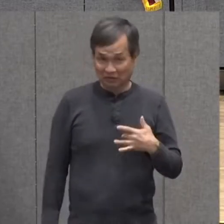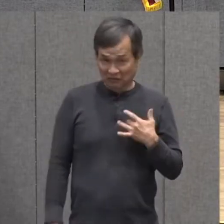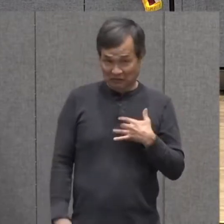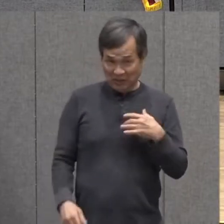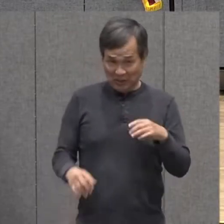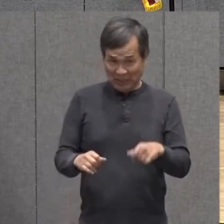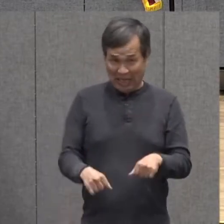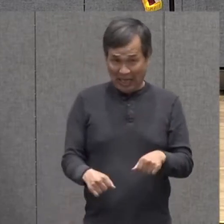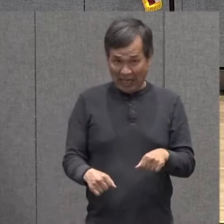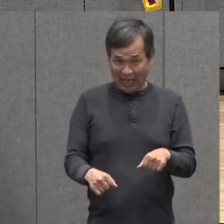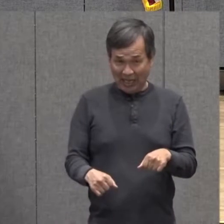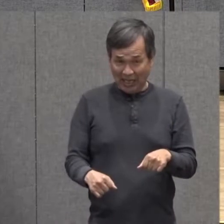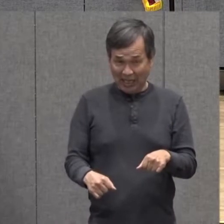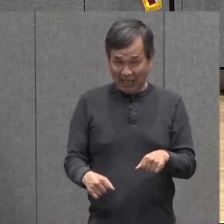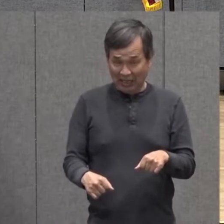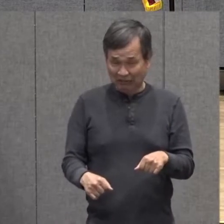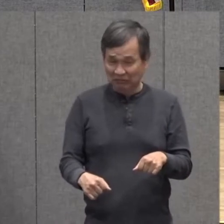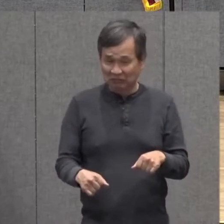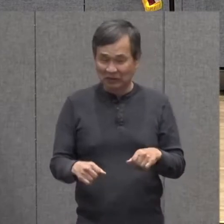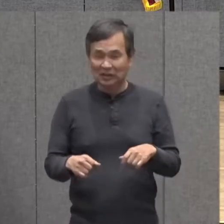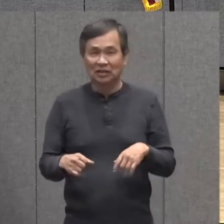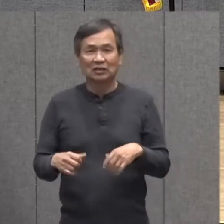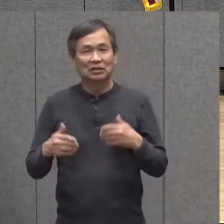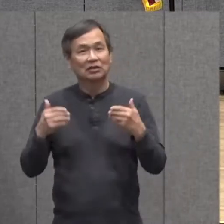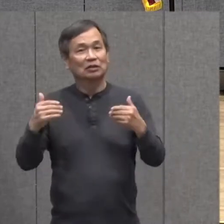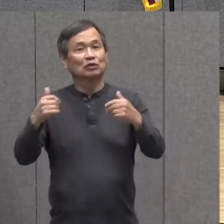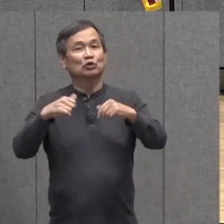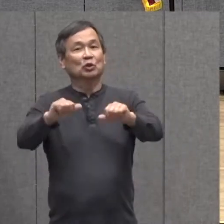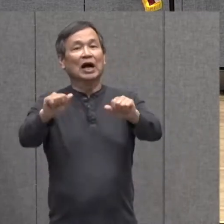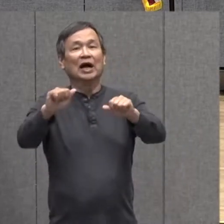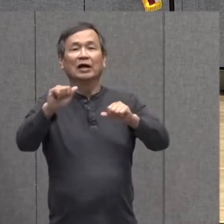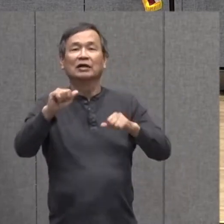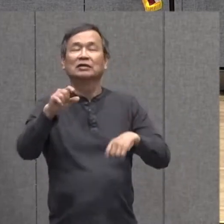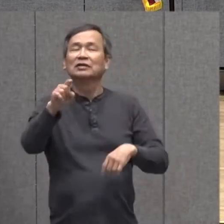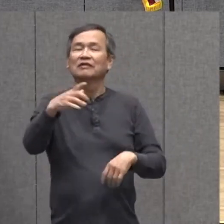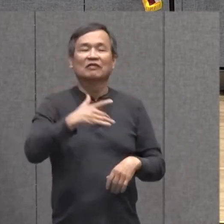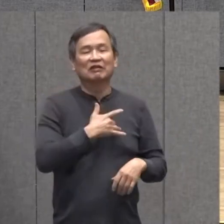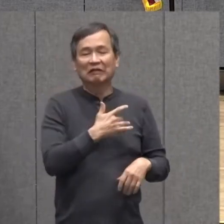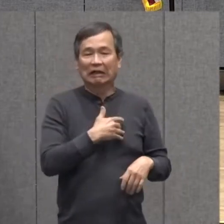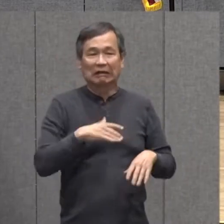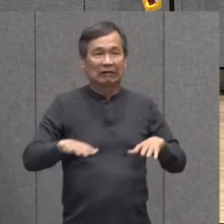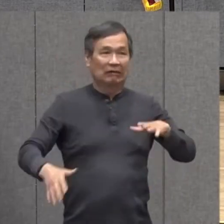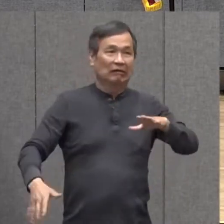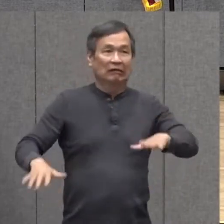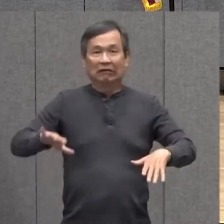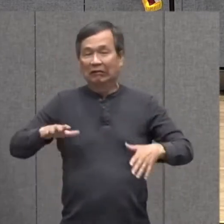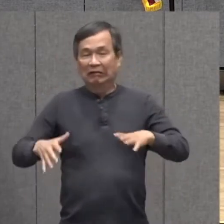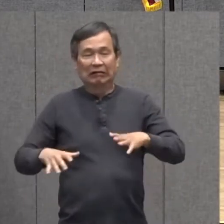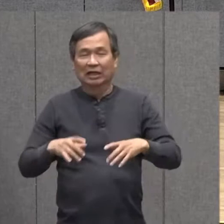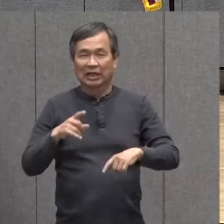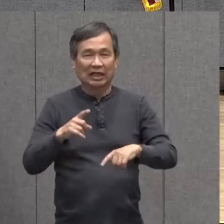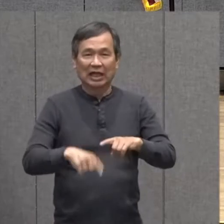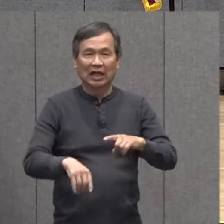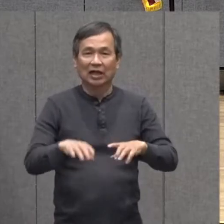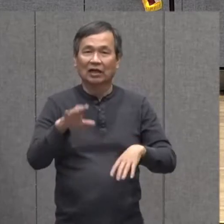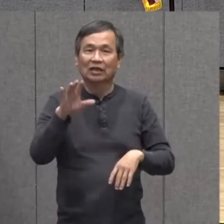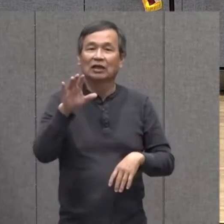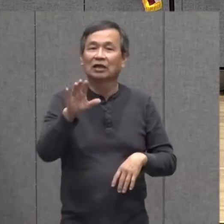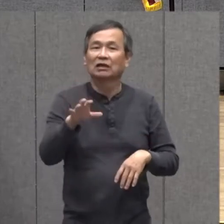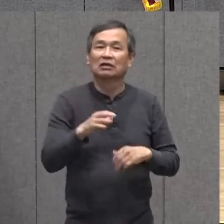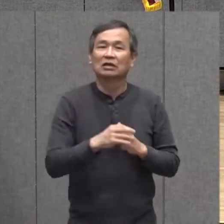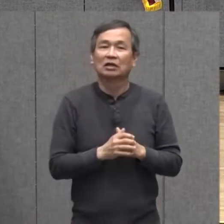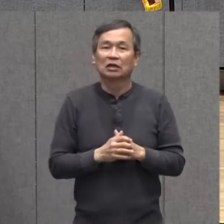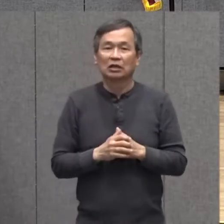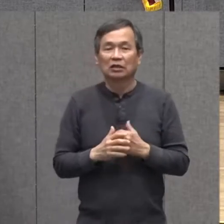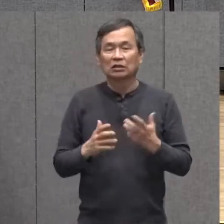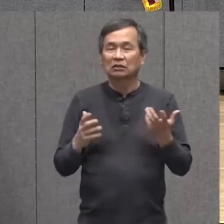balance really well today, then I want you to challenge yourself. But if you're feeling like your balance, if you need to have that